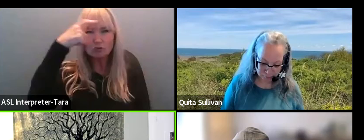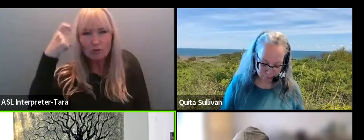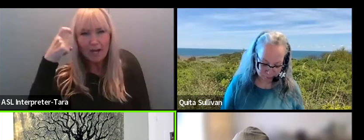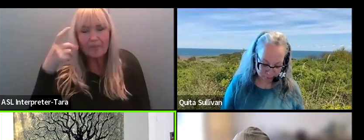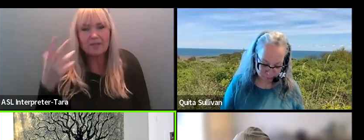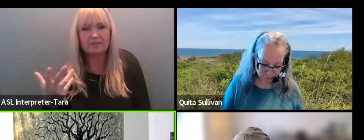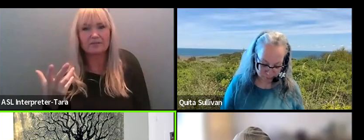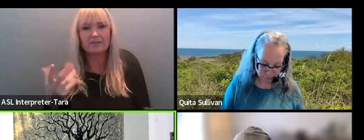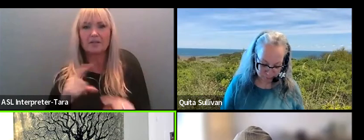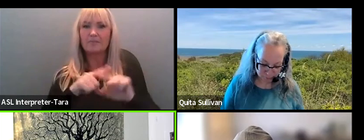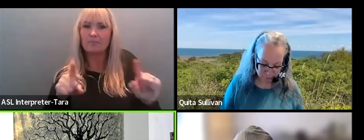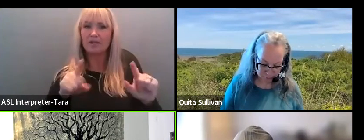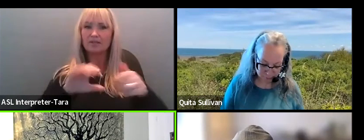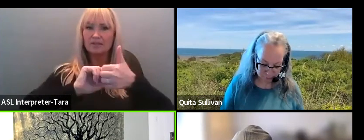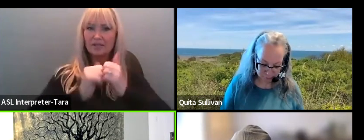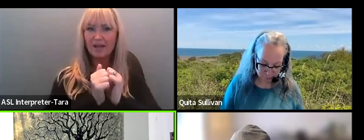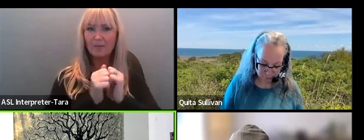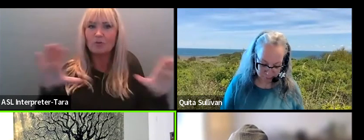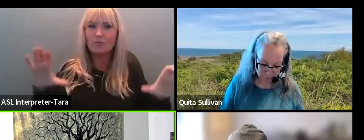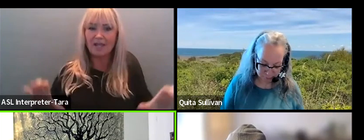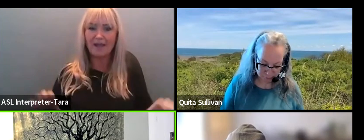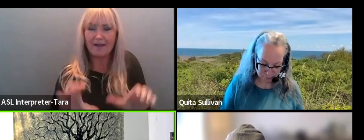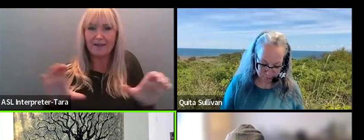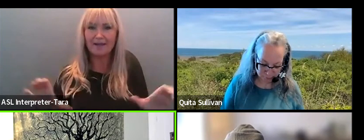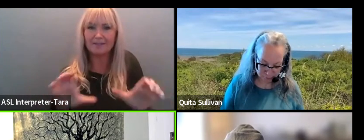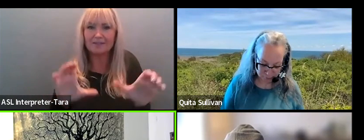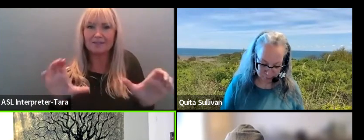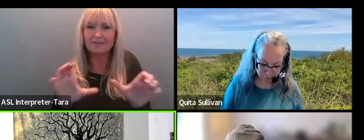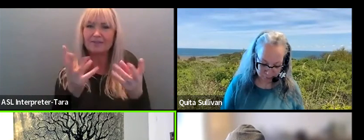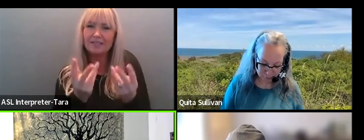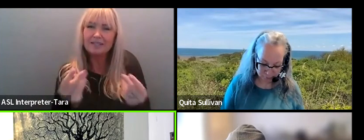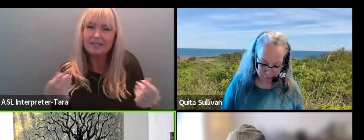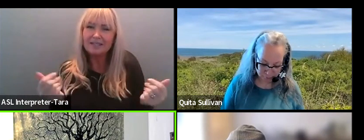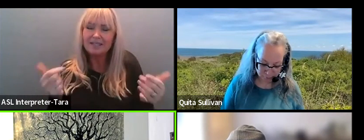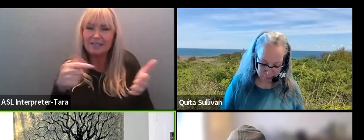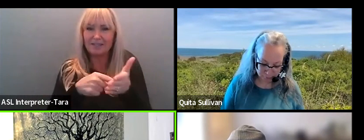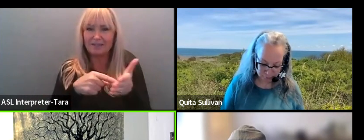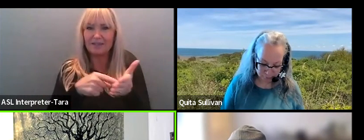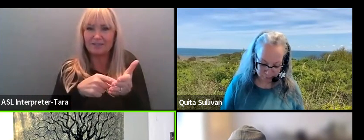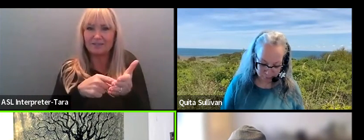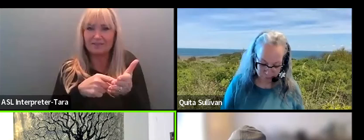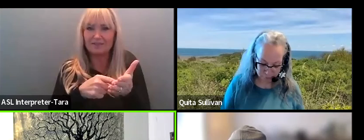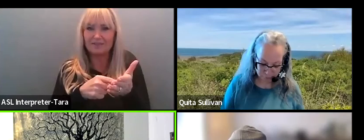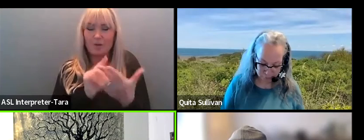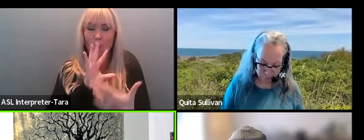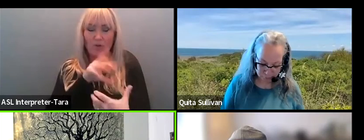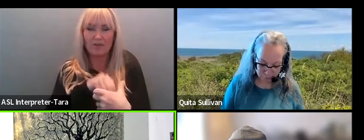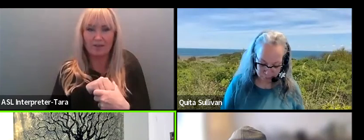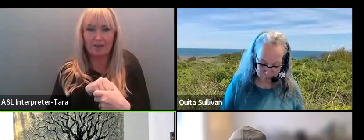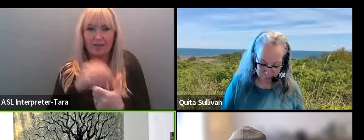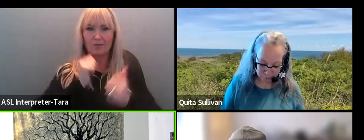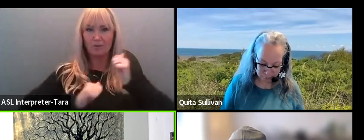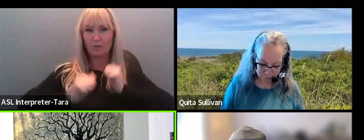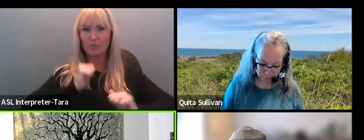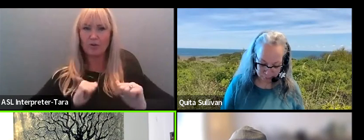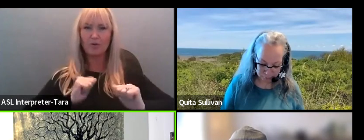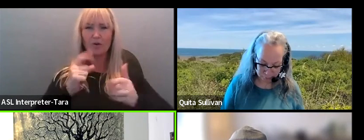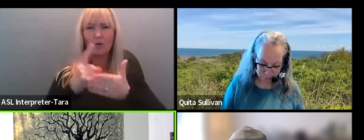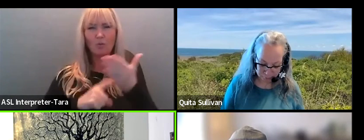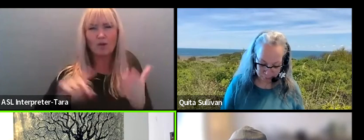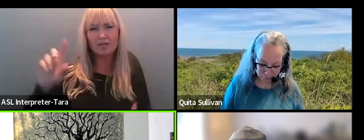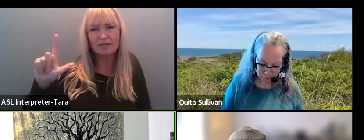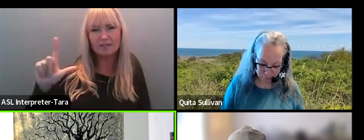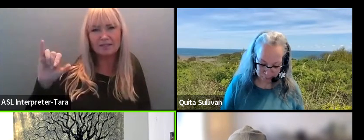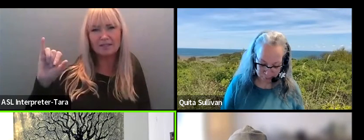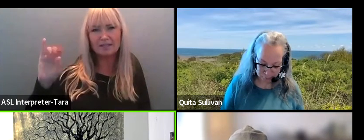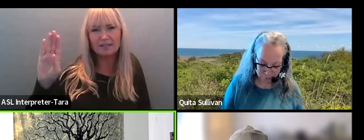we actively healing this in this performance? What does liberation really